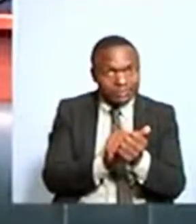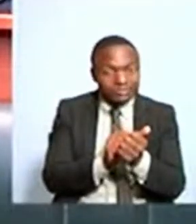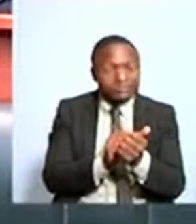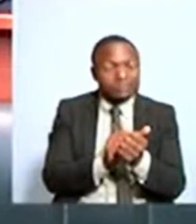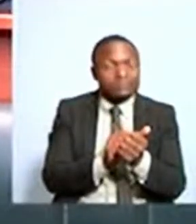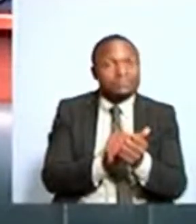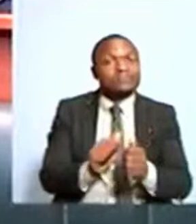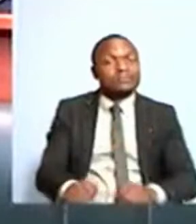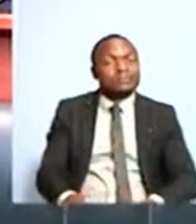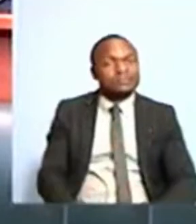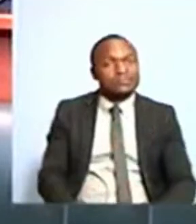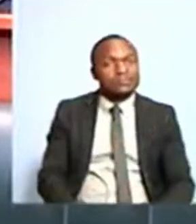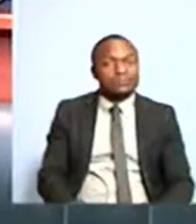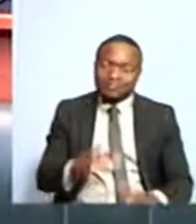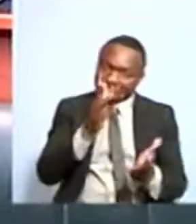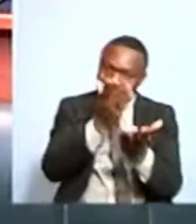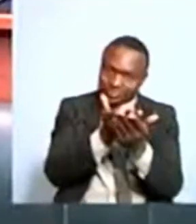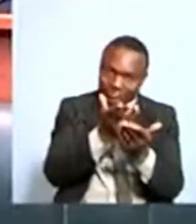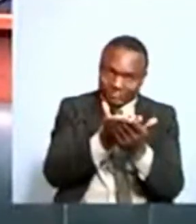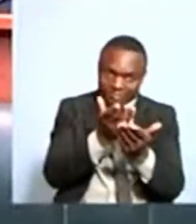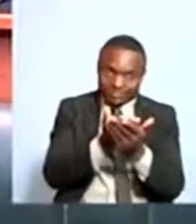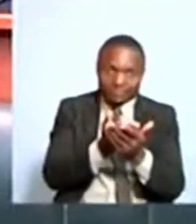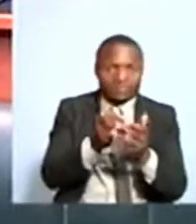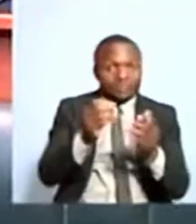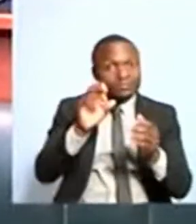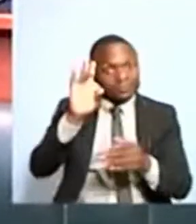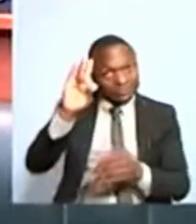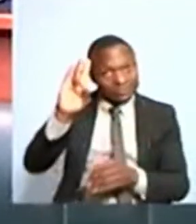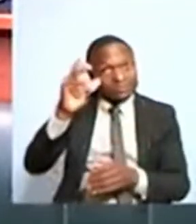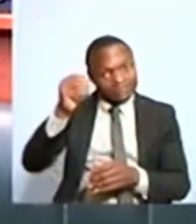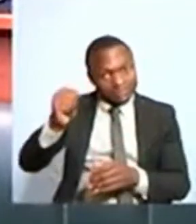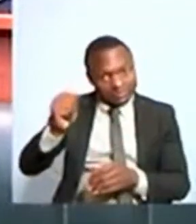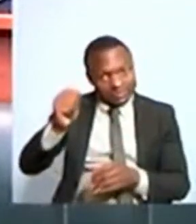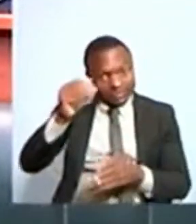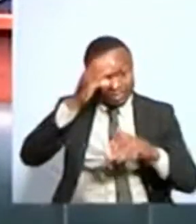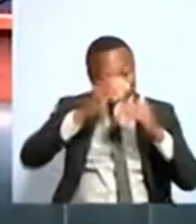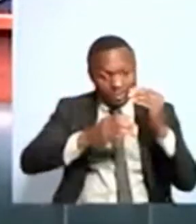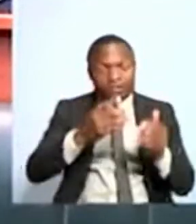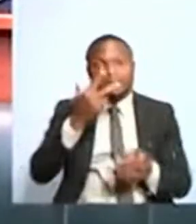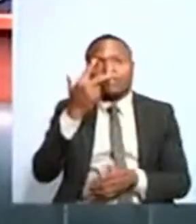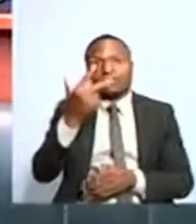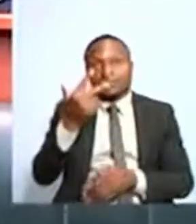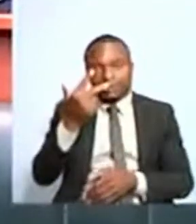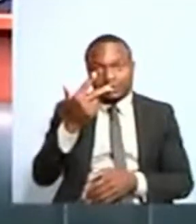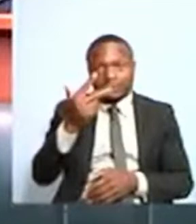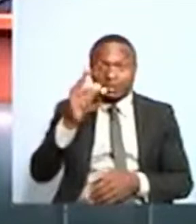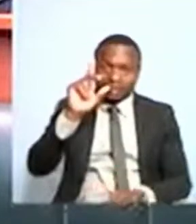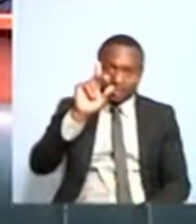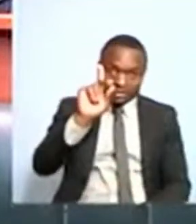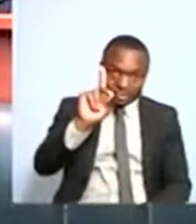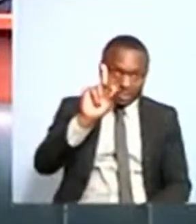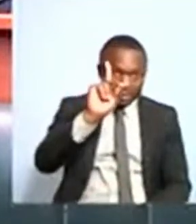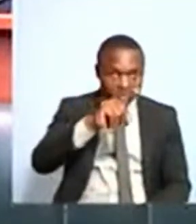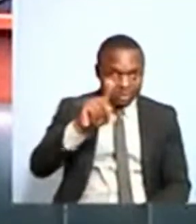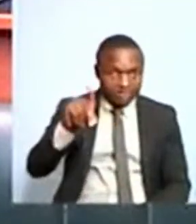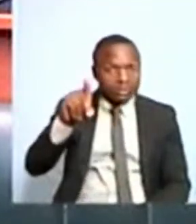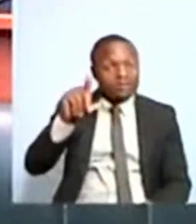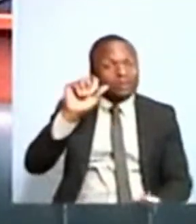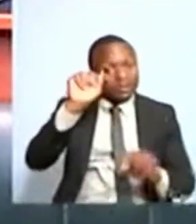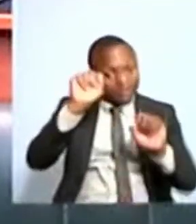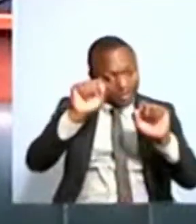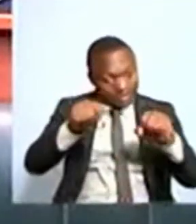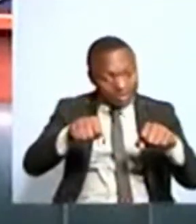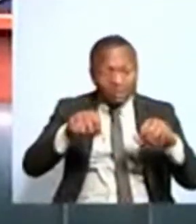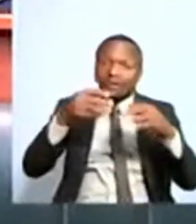then proposed 7A, which provided in clause 3 that the DPP can have,